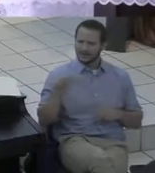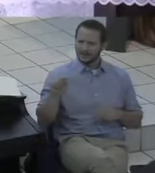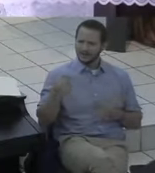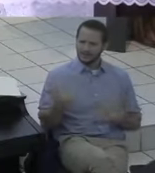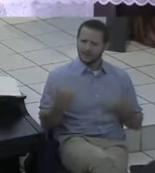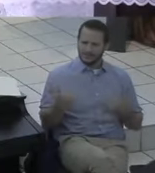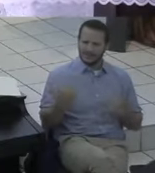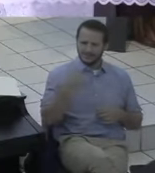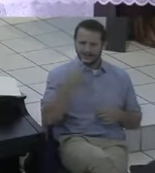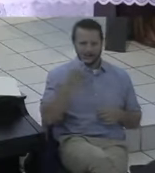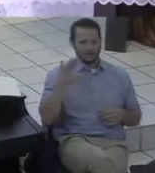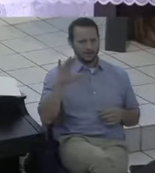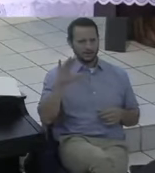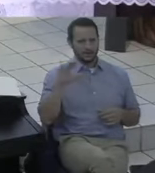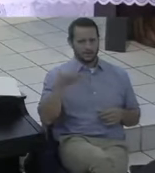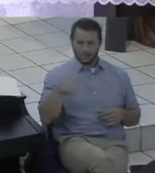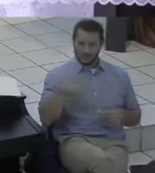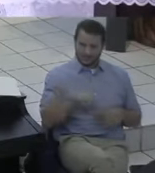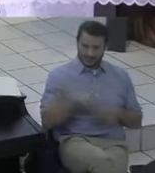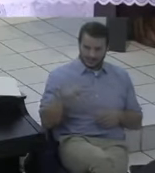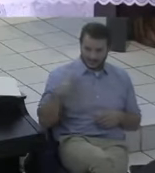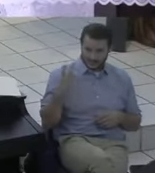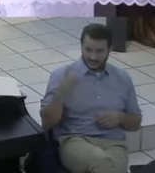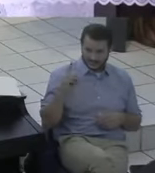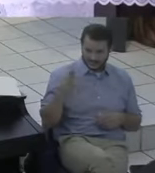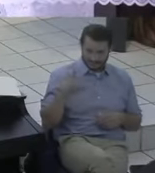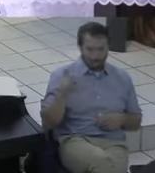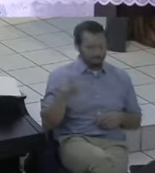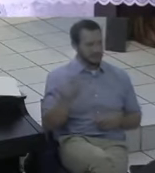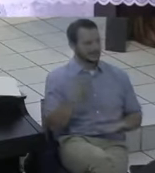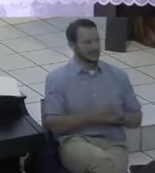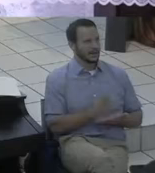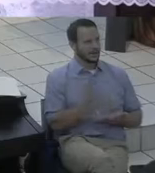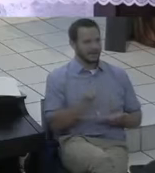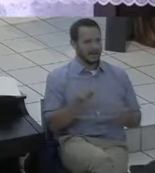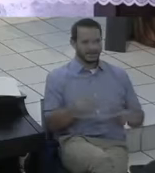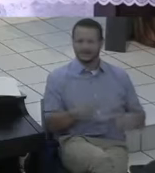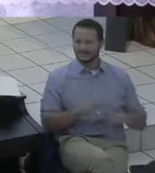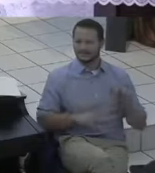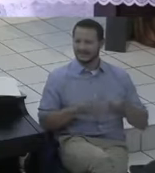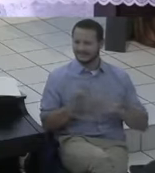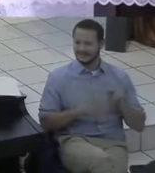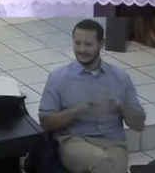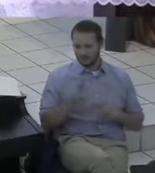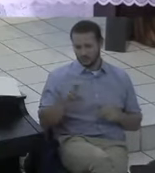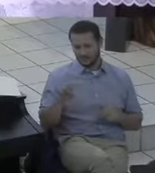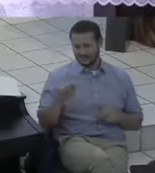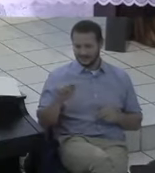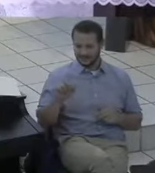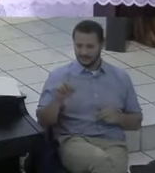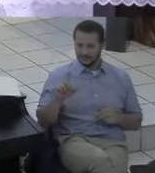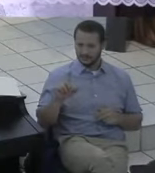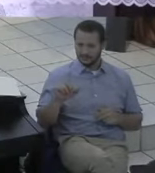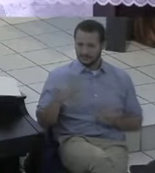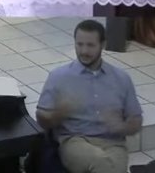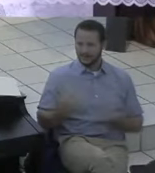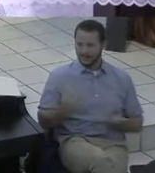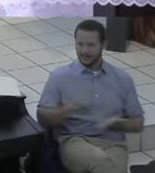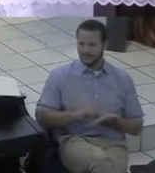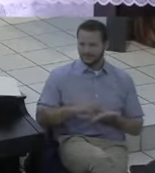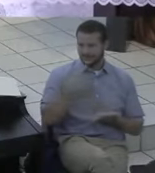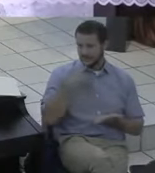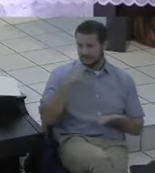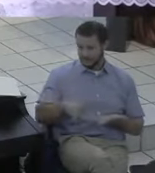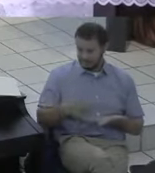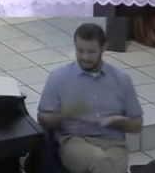25 places you need to see if you're in Washington, D.C. So we need to take care of this place where we worship. So I ask you to please